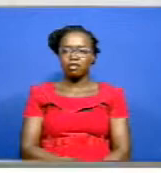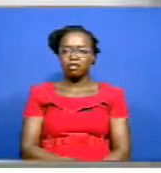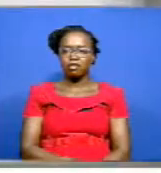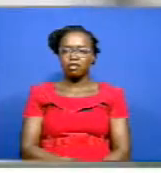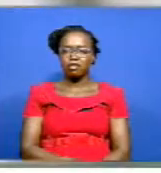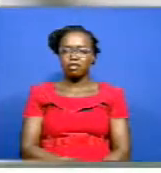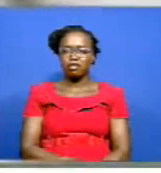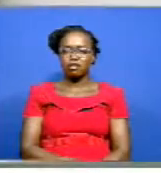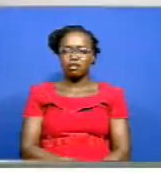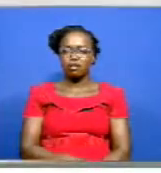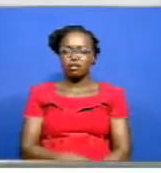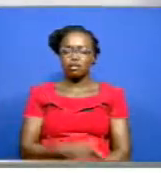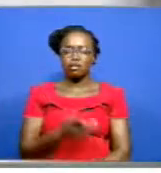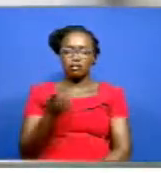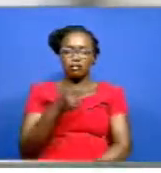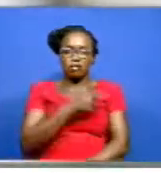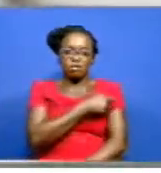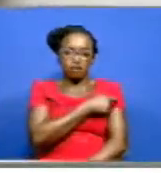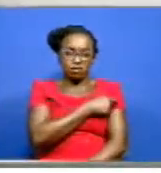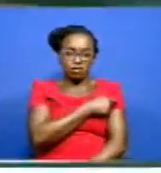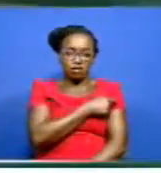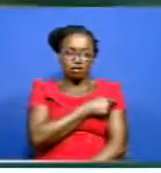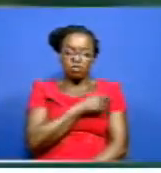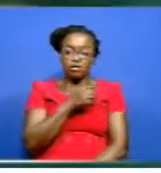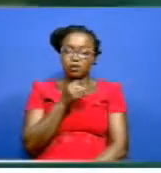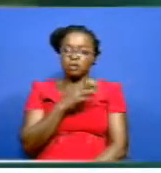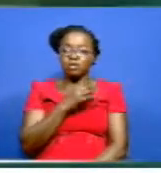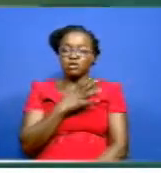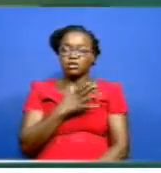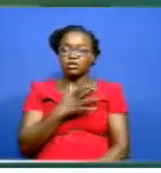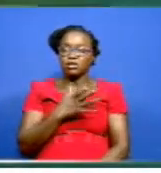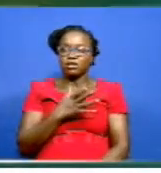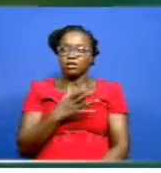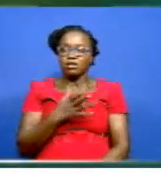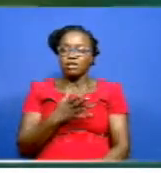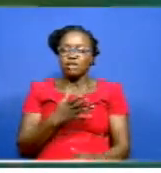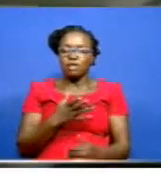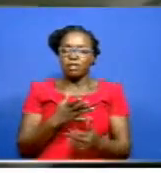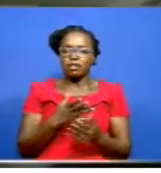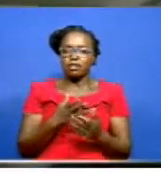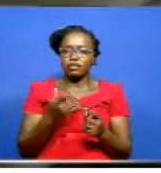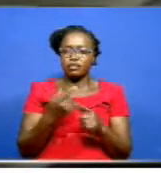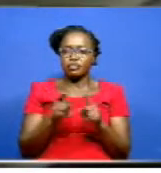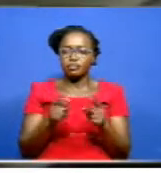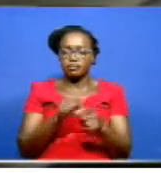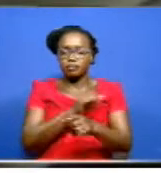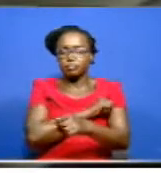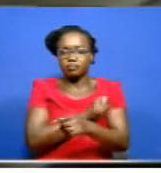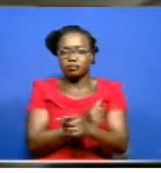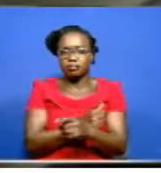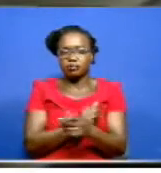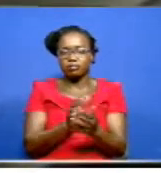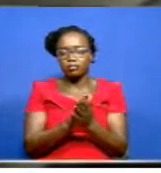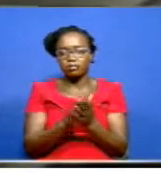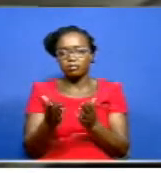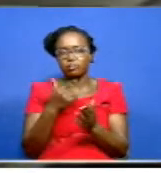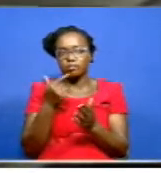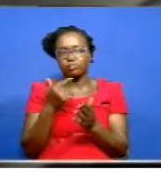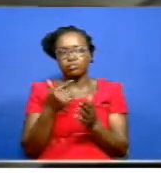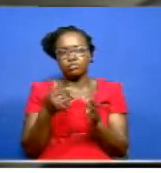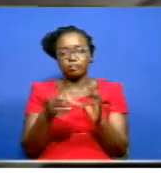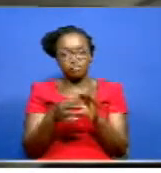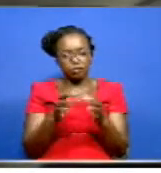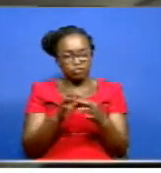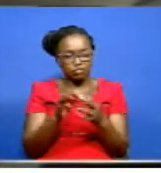The AstraZeneca vaccine over fear of thrombosis. However, authorities and experts say there is no link between